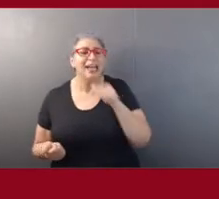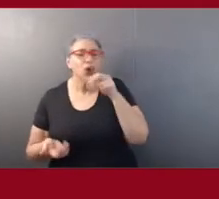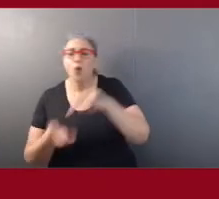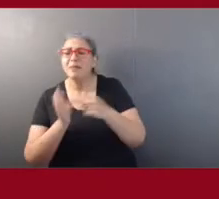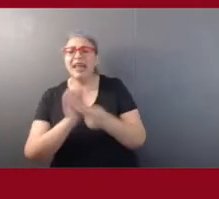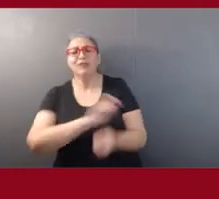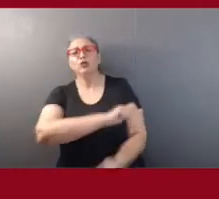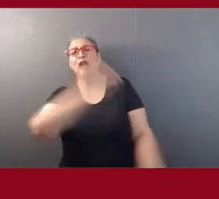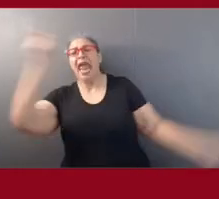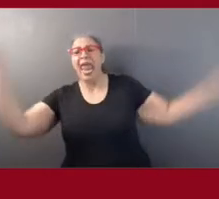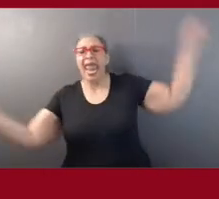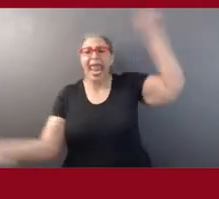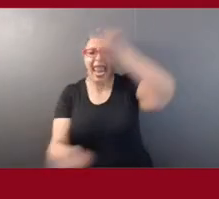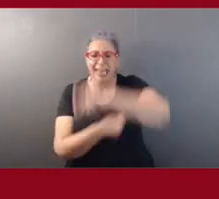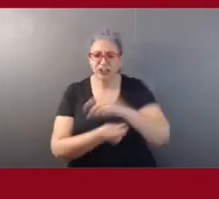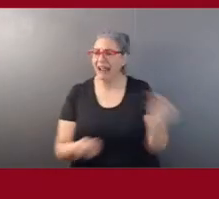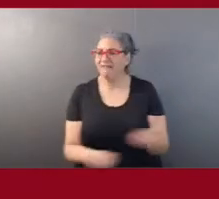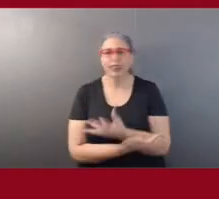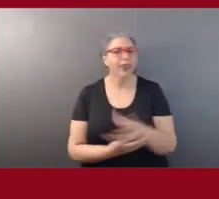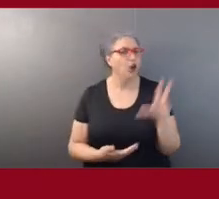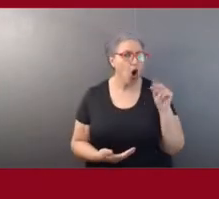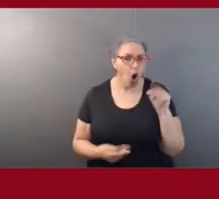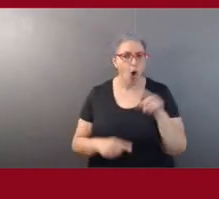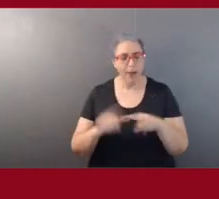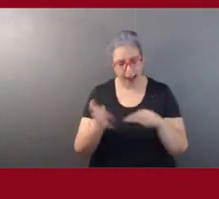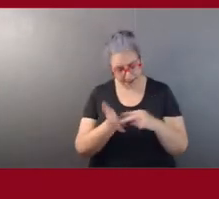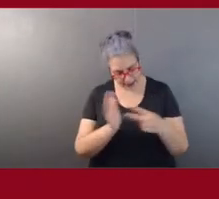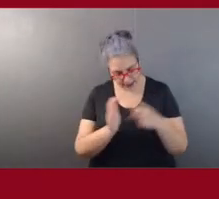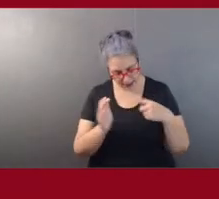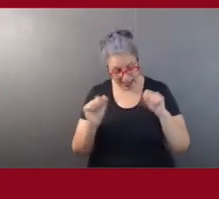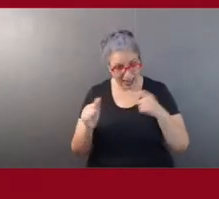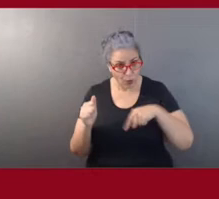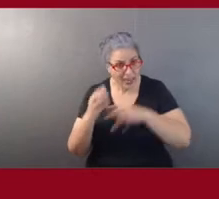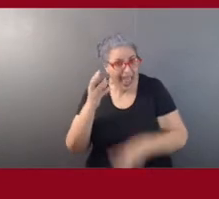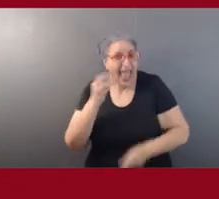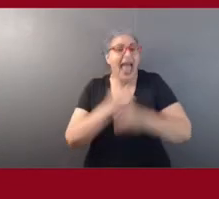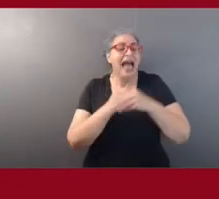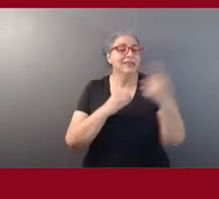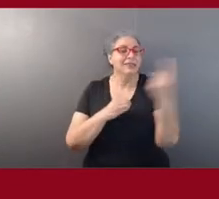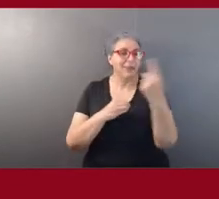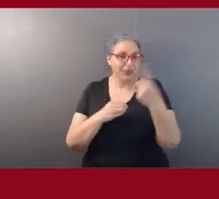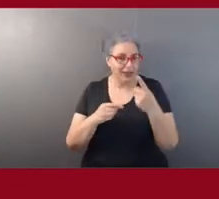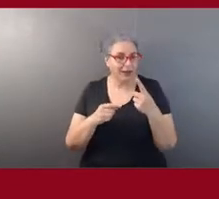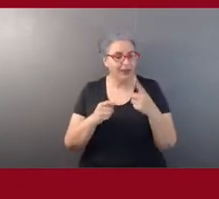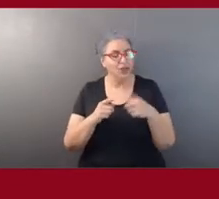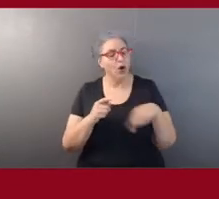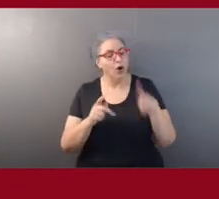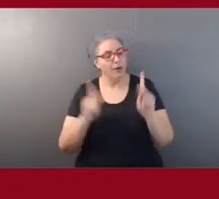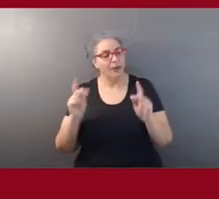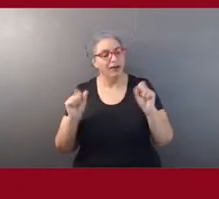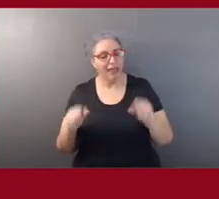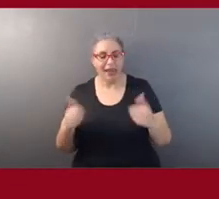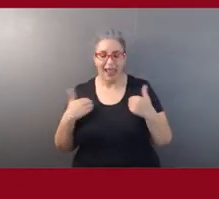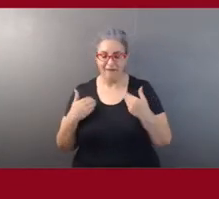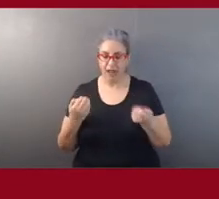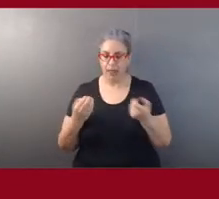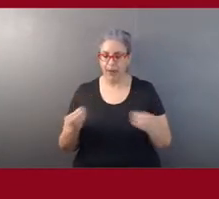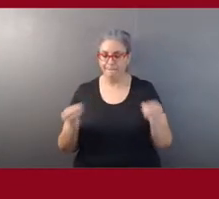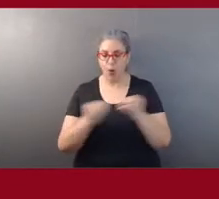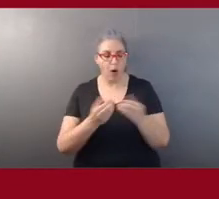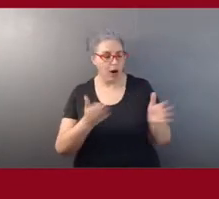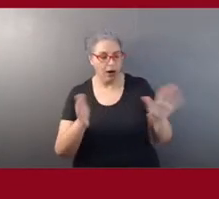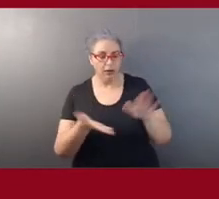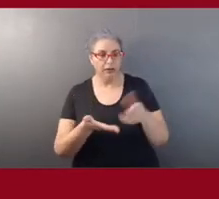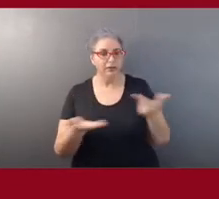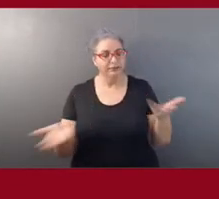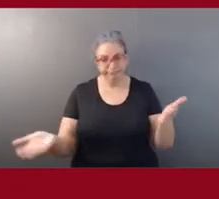change the entire production pipeline. I'm just saying, can we add things to it that will give some of that grace and bring some of that culture and bring some of that